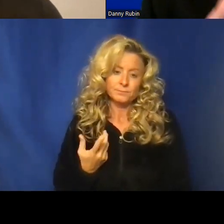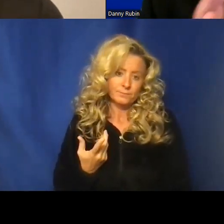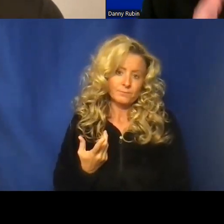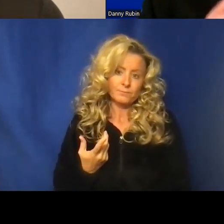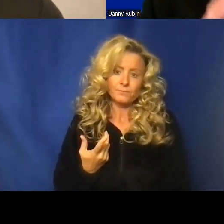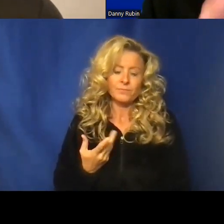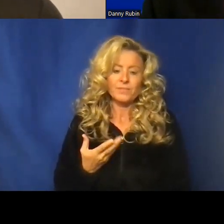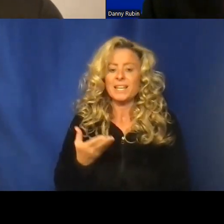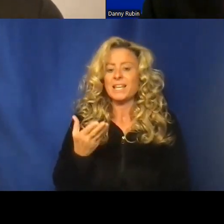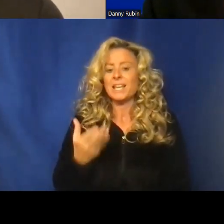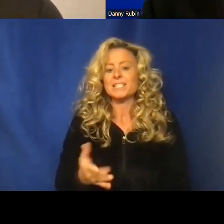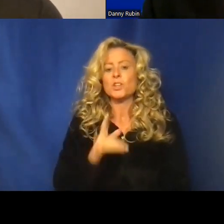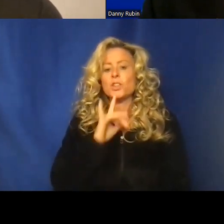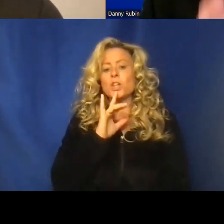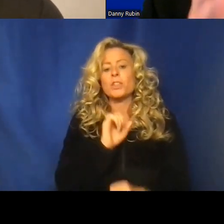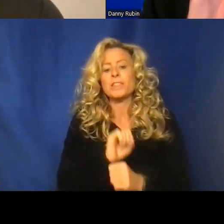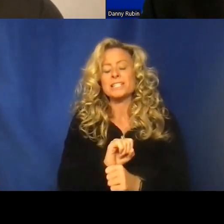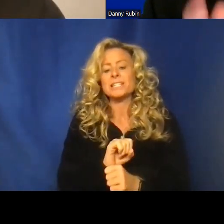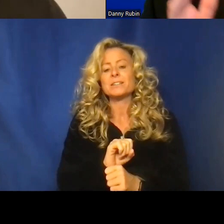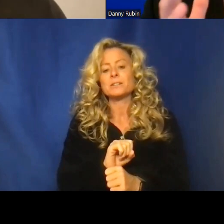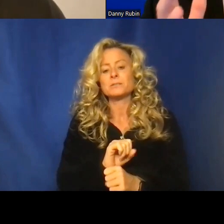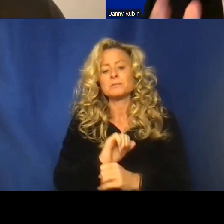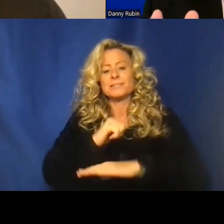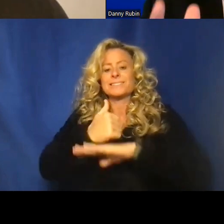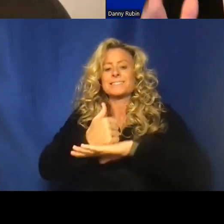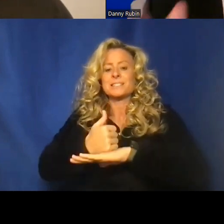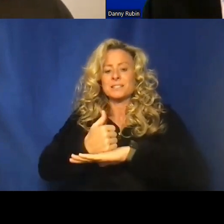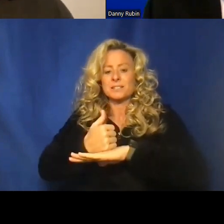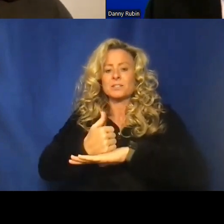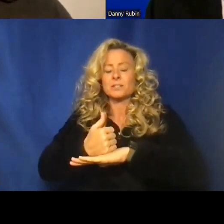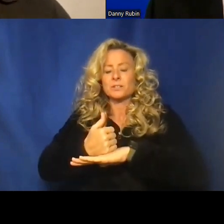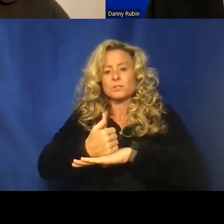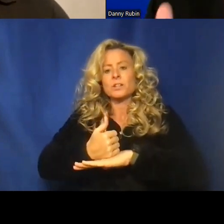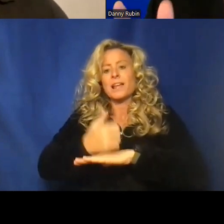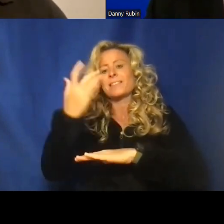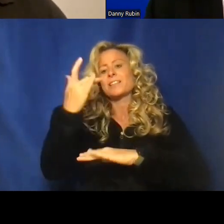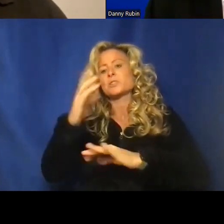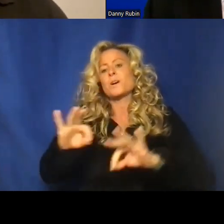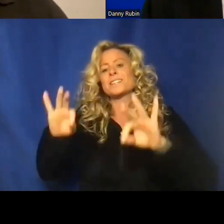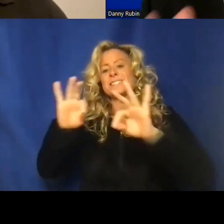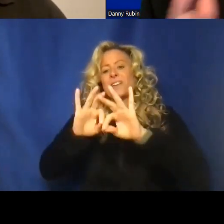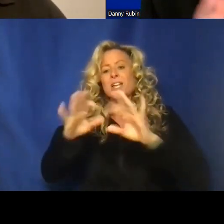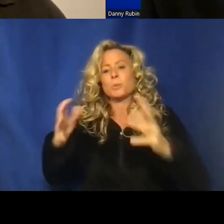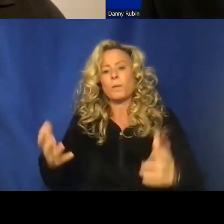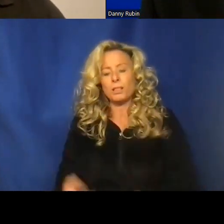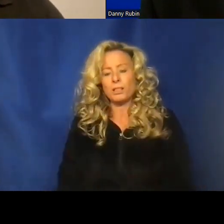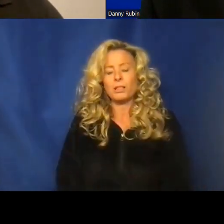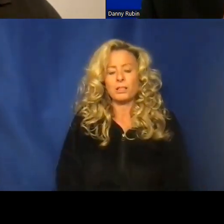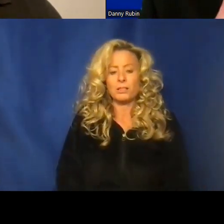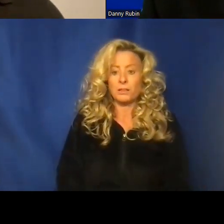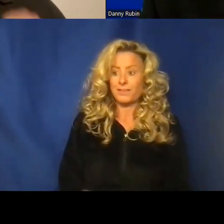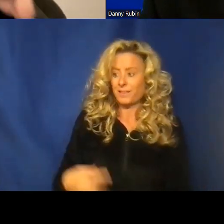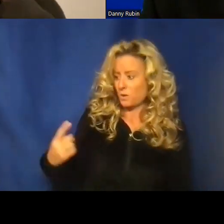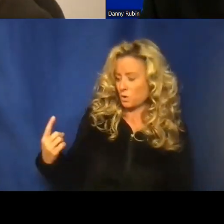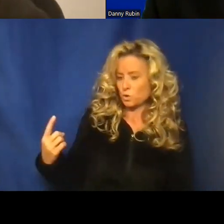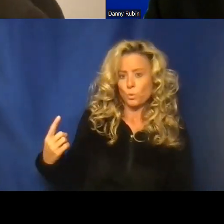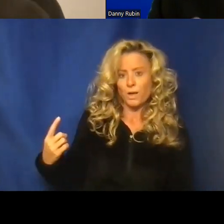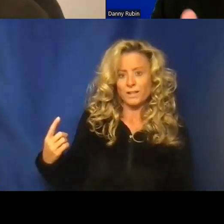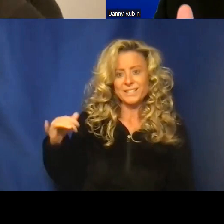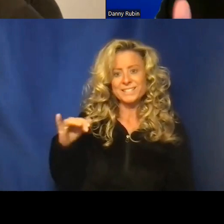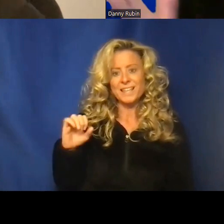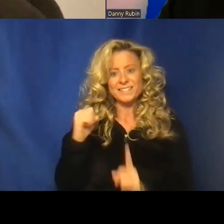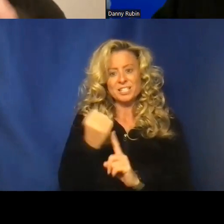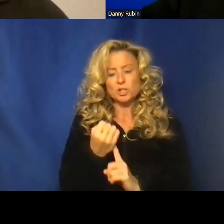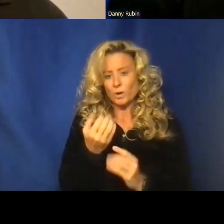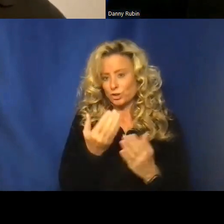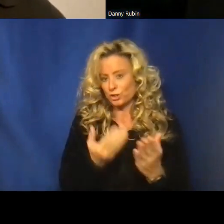exists in this authentic state, and that's why it's valuable. There's only one. So is that the case here,